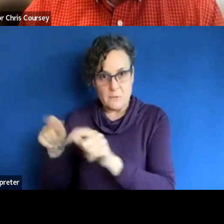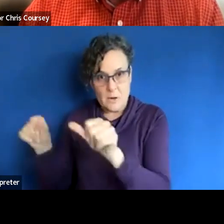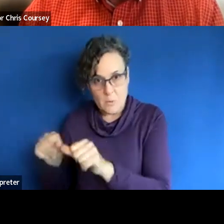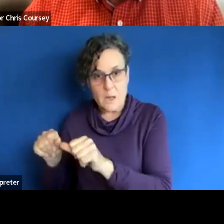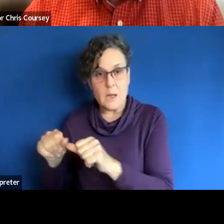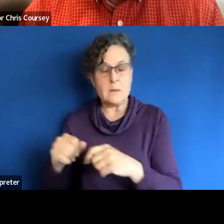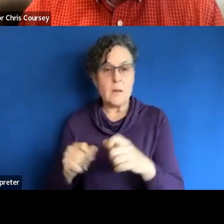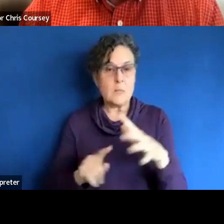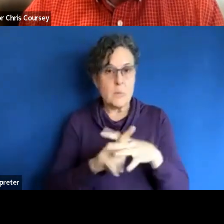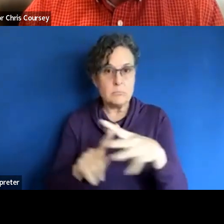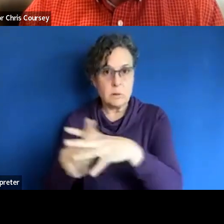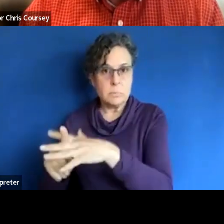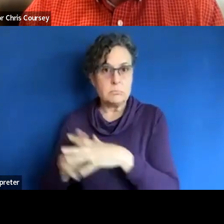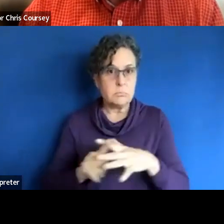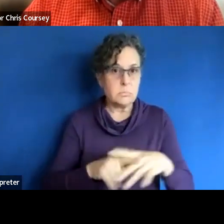and onward.